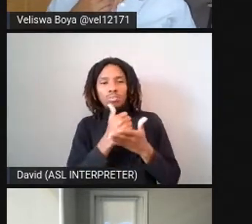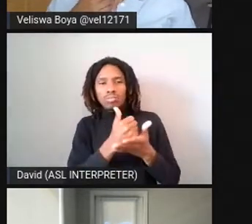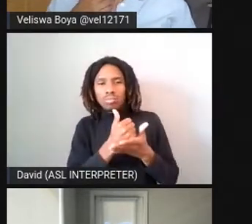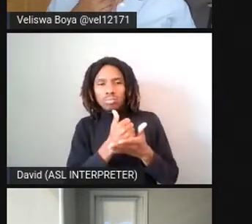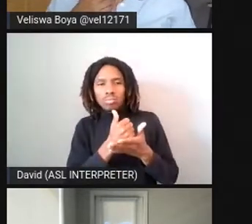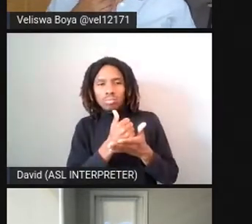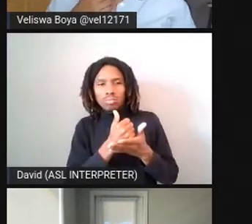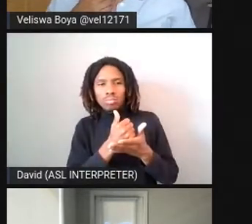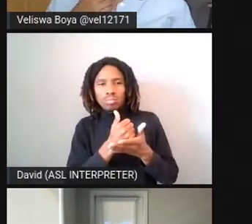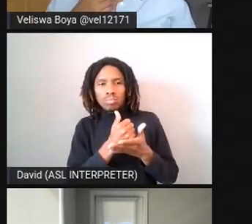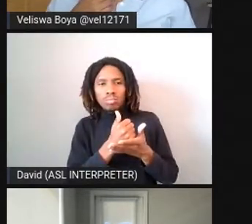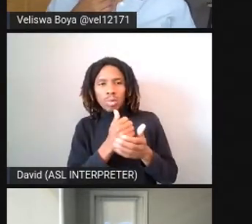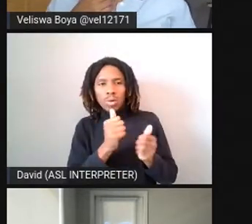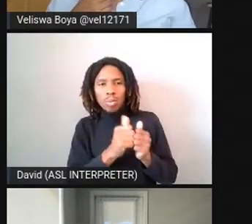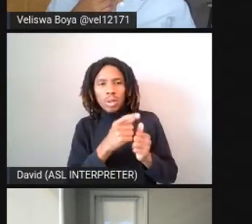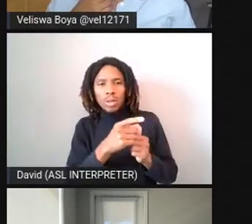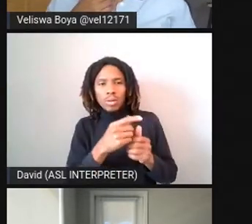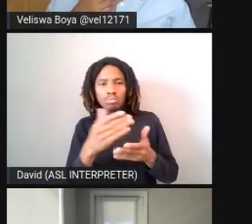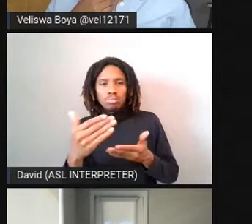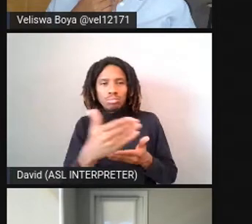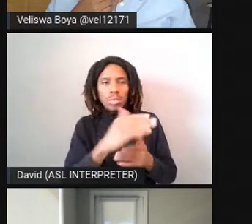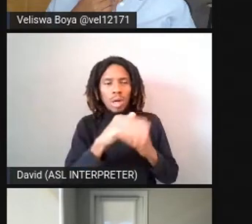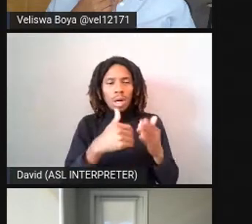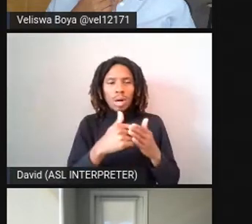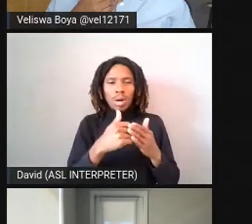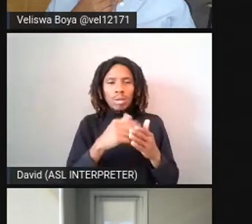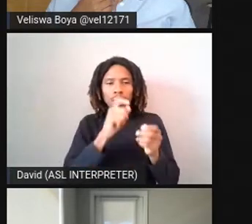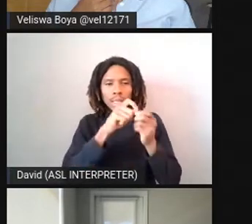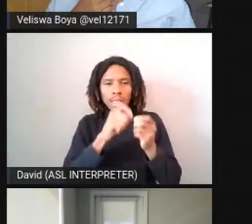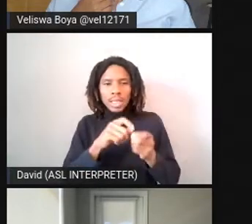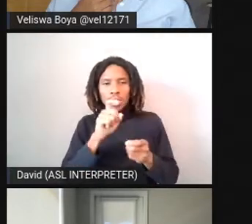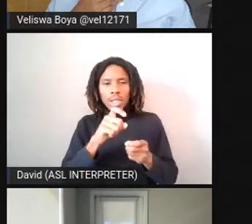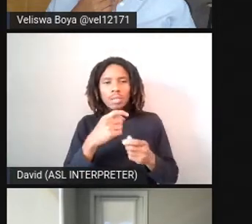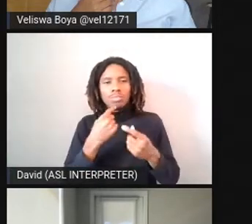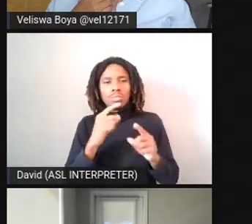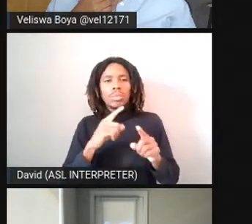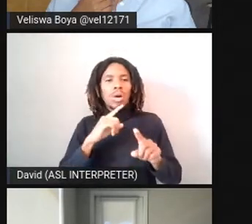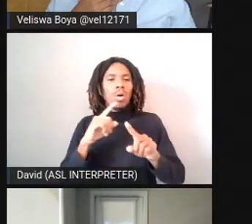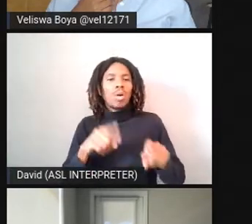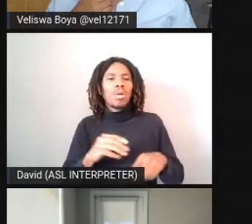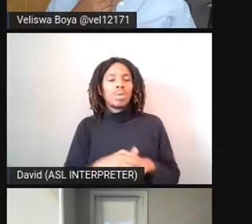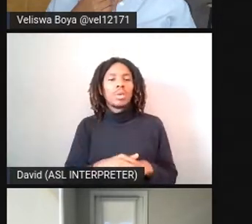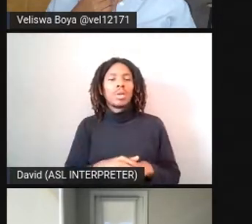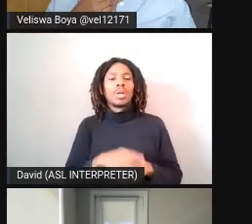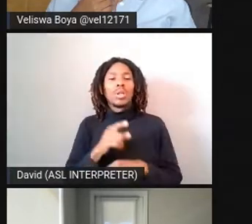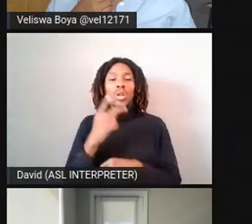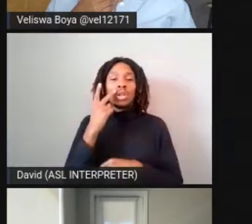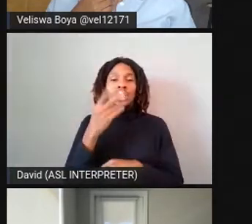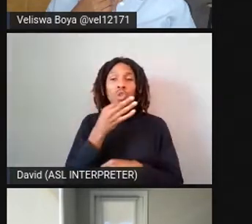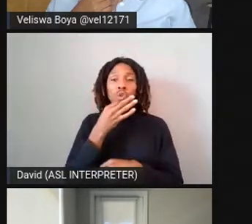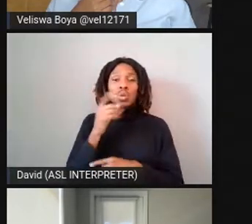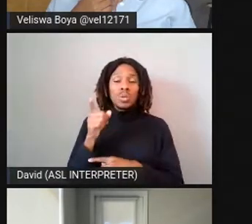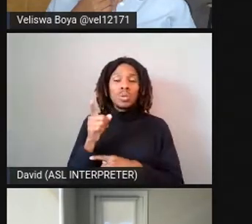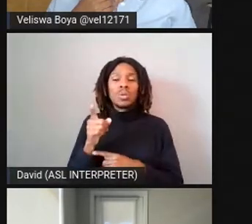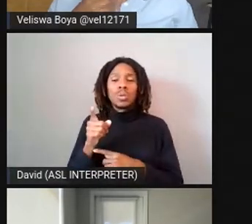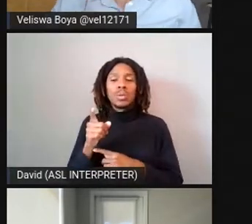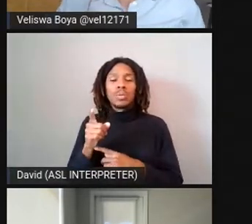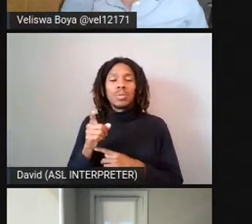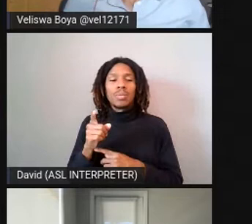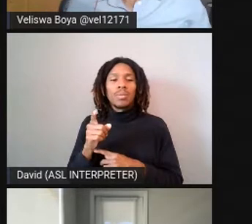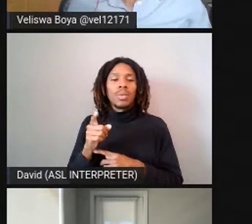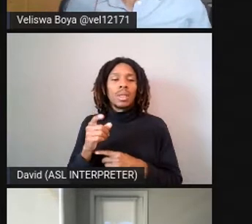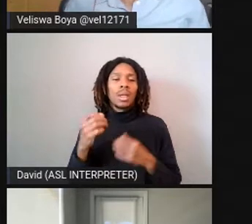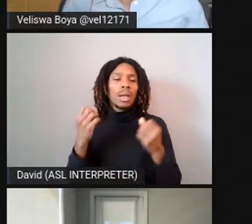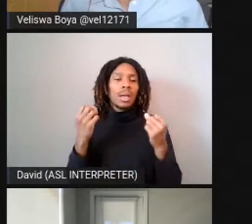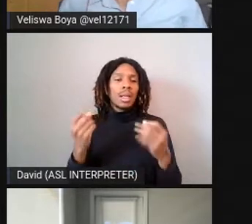the details you need in order to be able to place this order. Because like you're going to see very shortly, a lot is